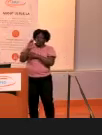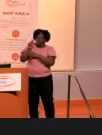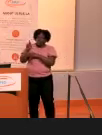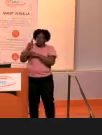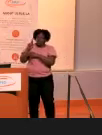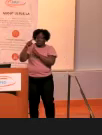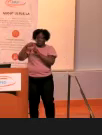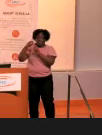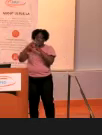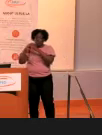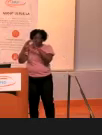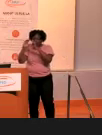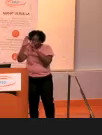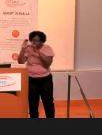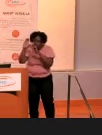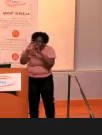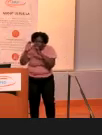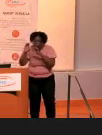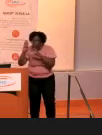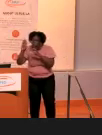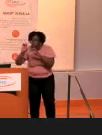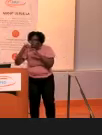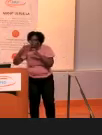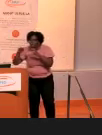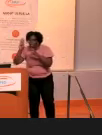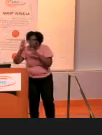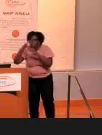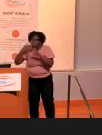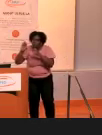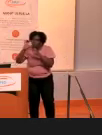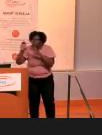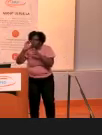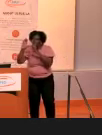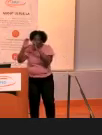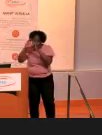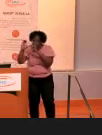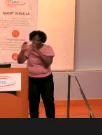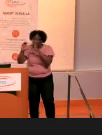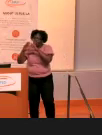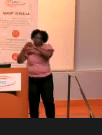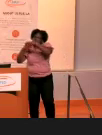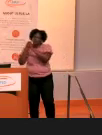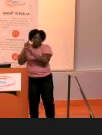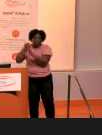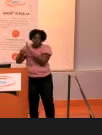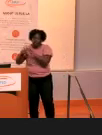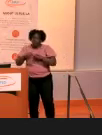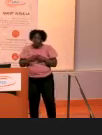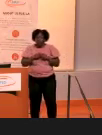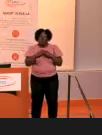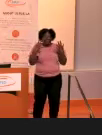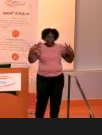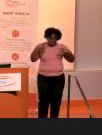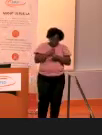target abnormal B cells in the system and kill them. So we've summarized all that